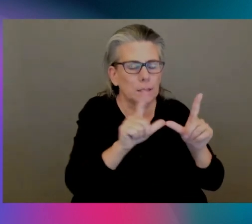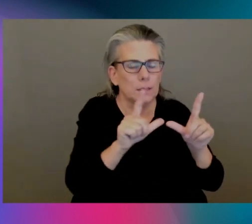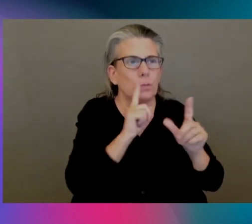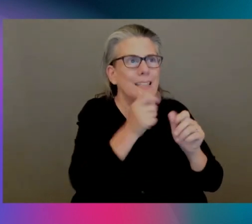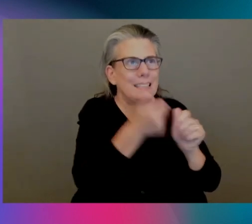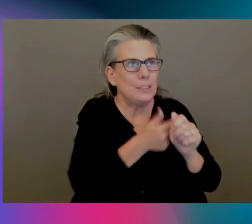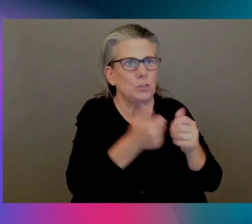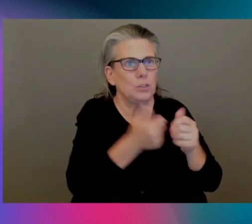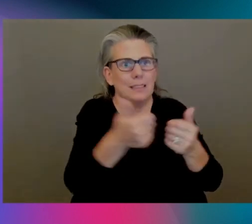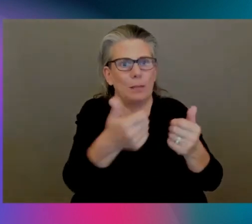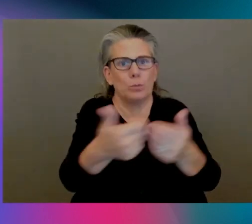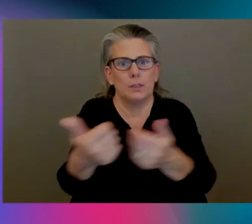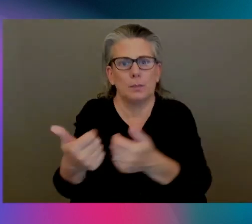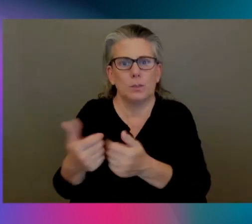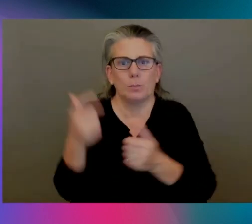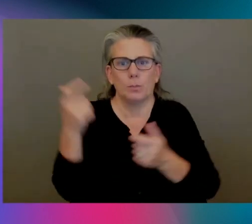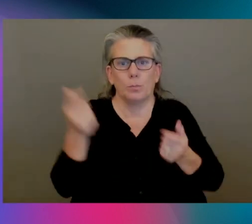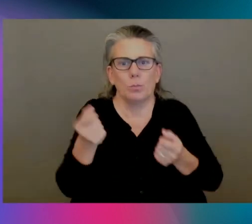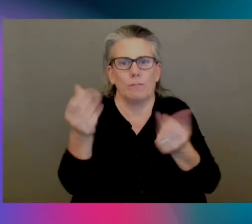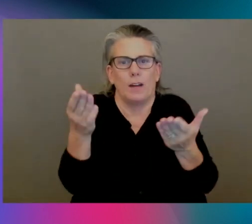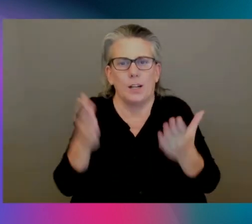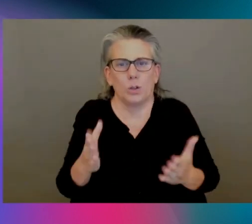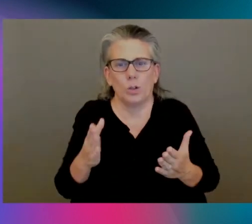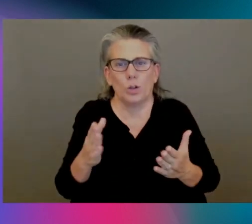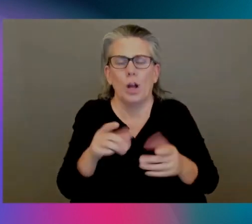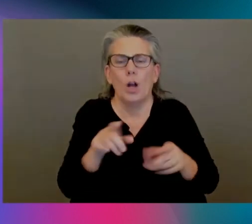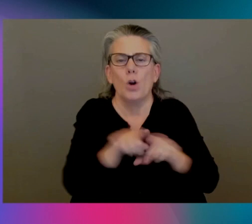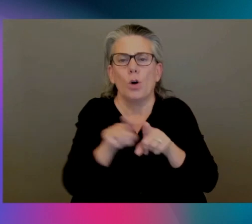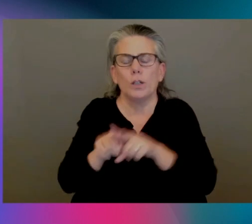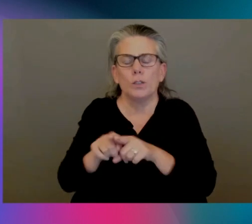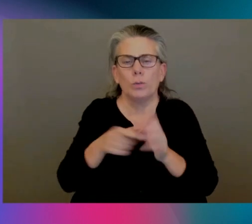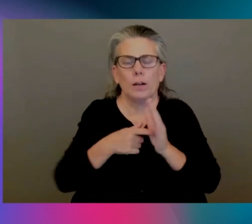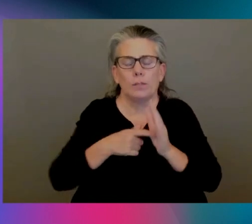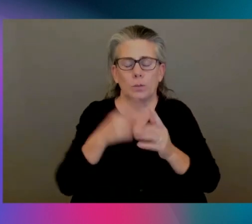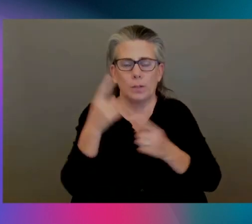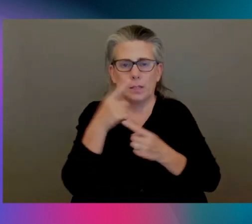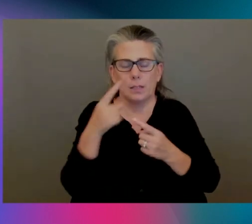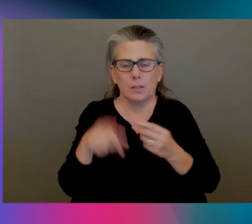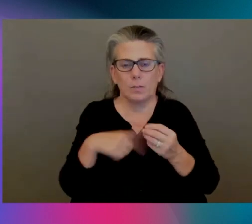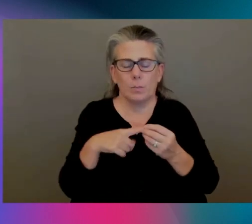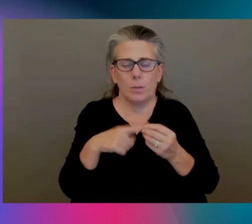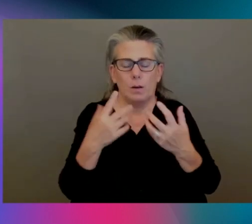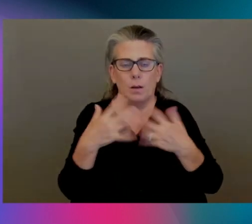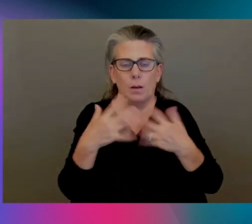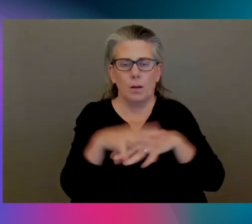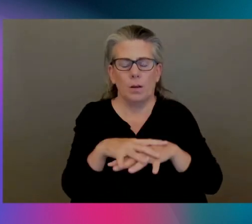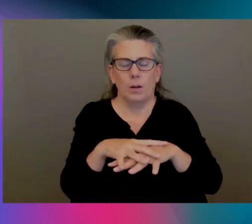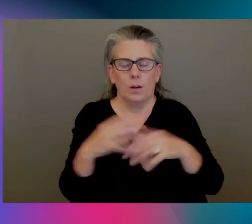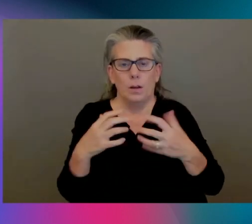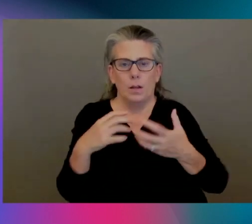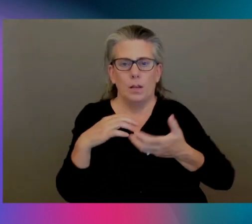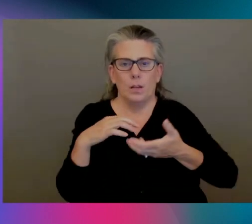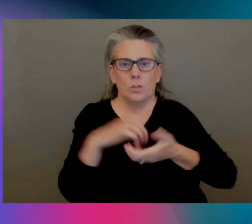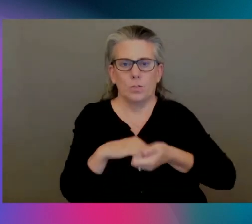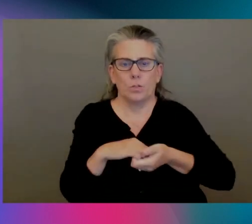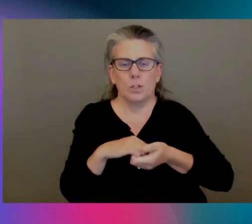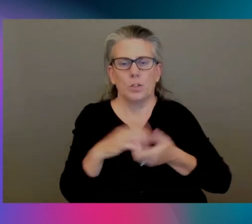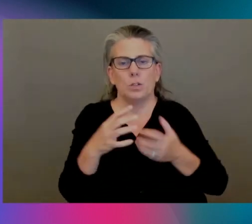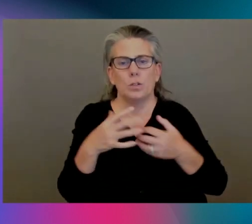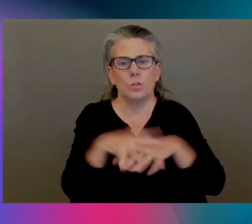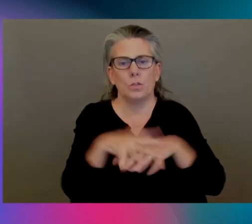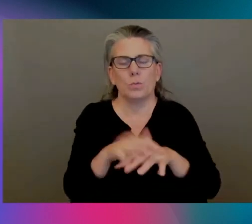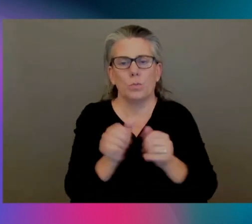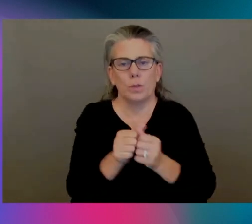about individual integrations, and that can become unwieldy and complicated. So we built the service to really streamline that process